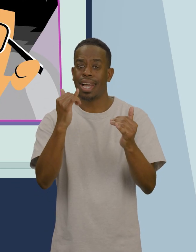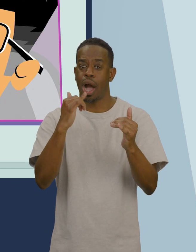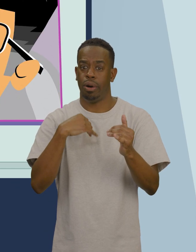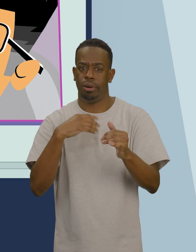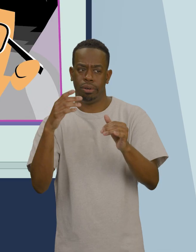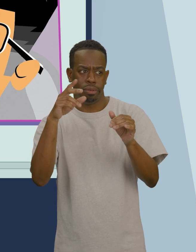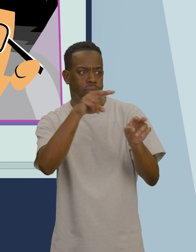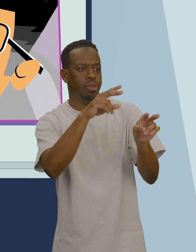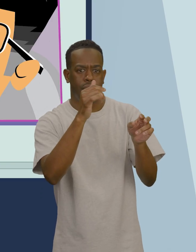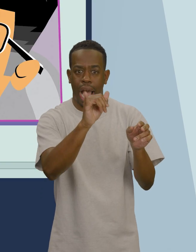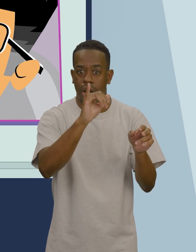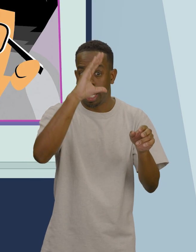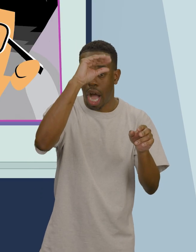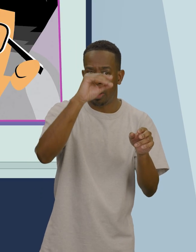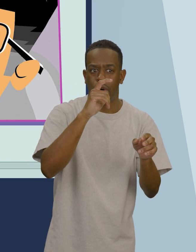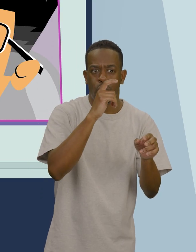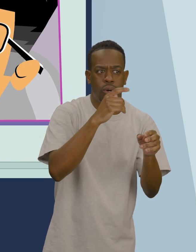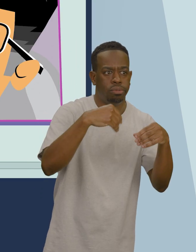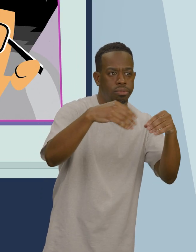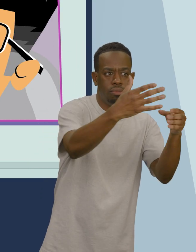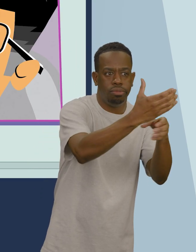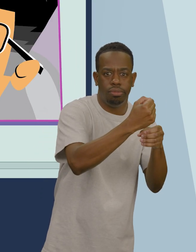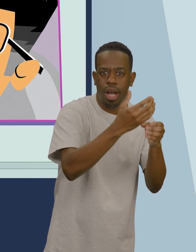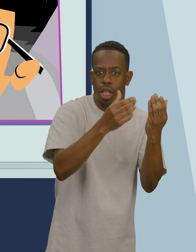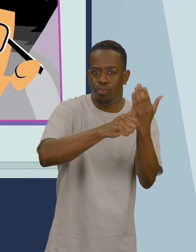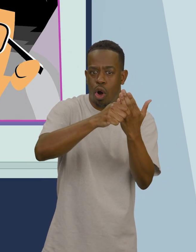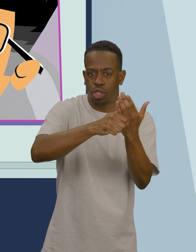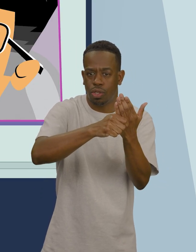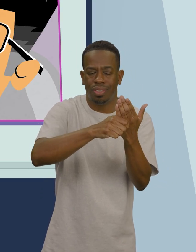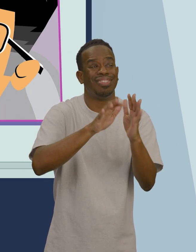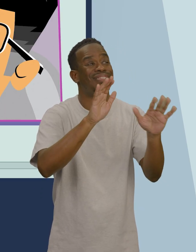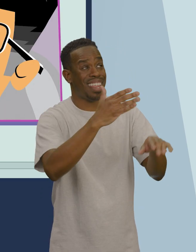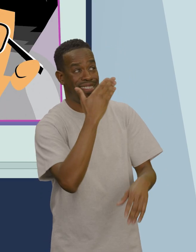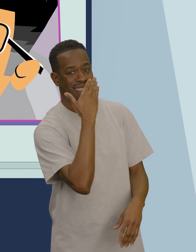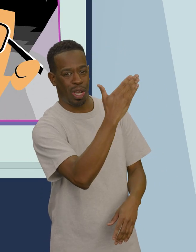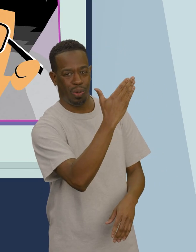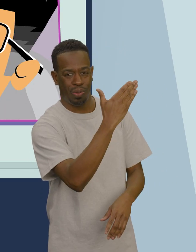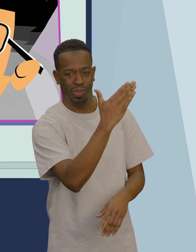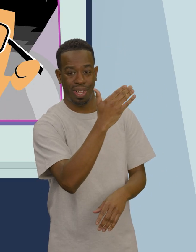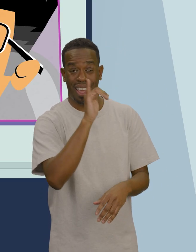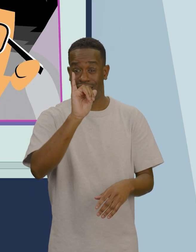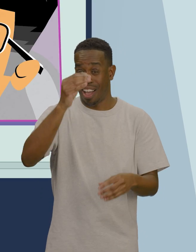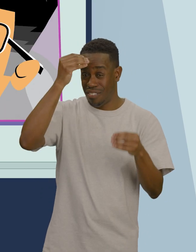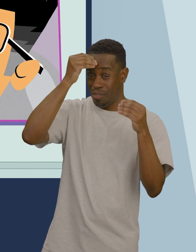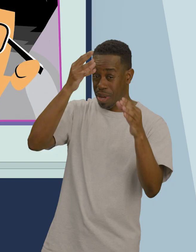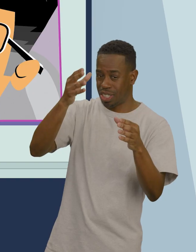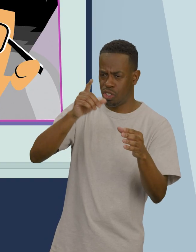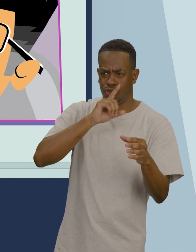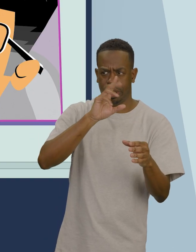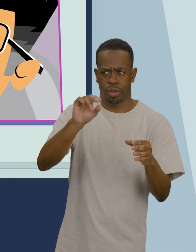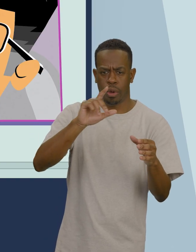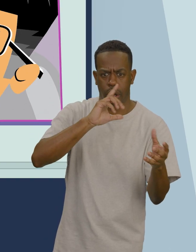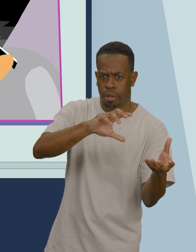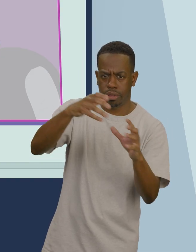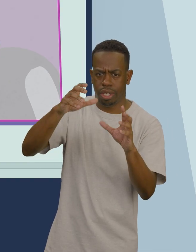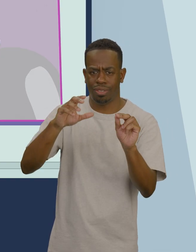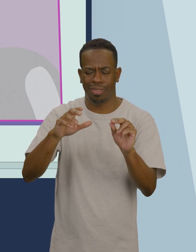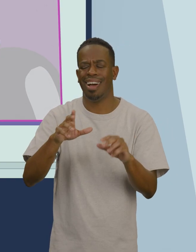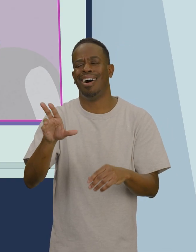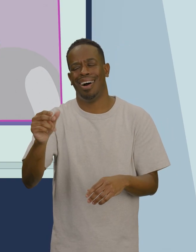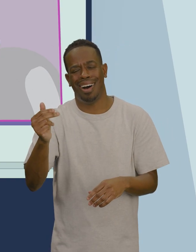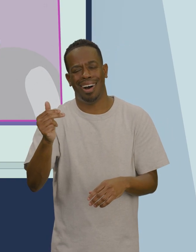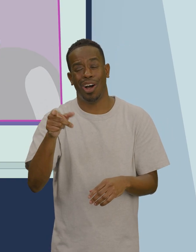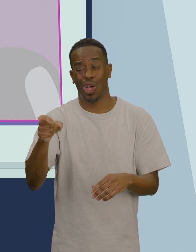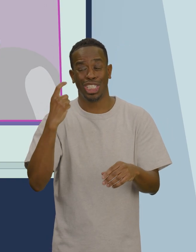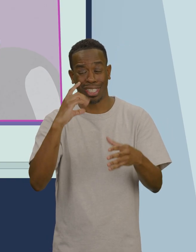guy I found on the street pushing pamphlets. Thank you, Dexter, for that introduction, which could in no way be misconstrued.